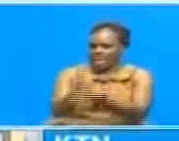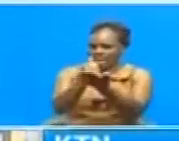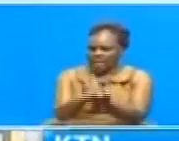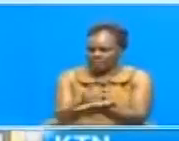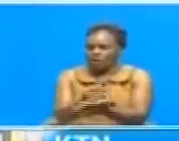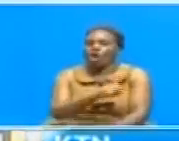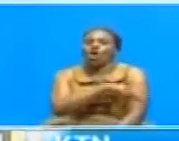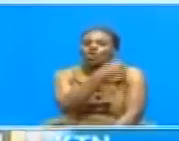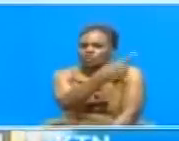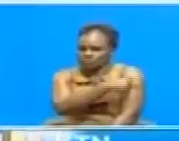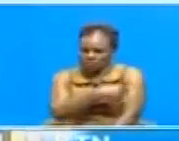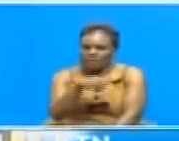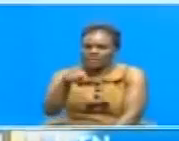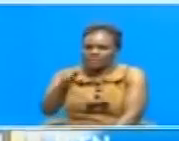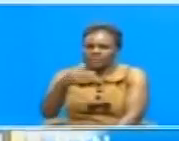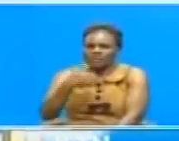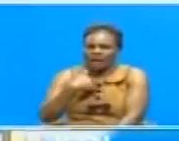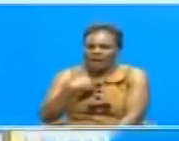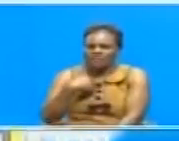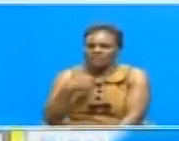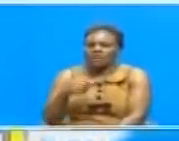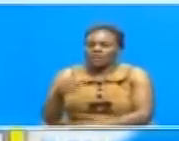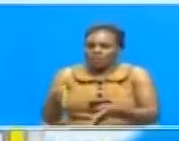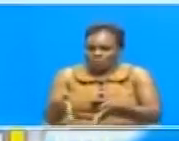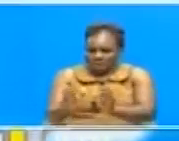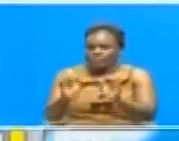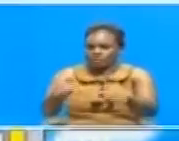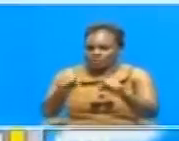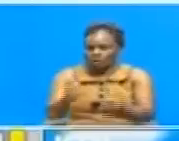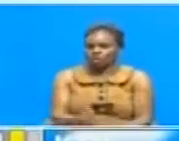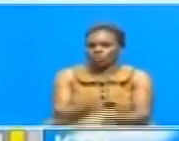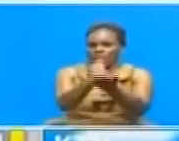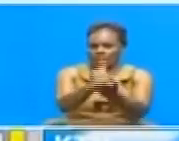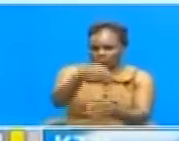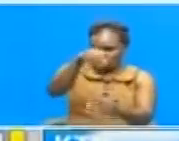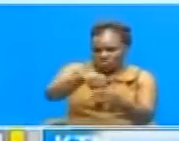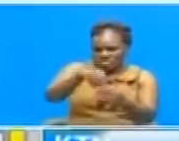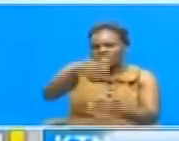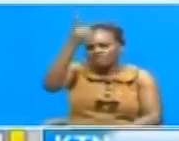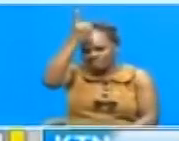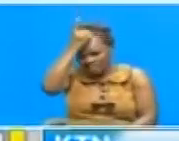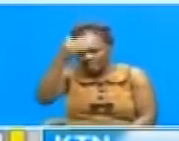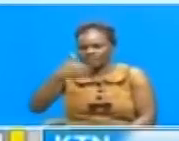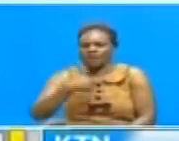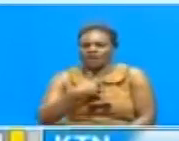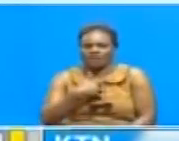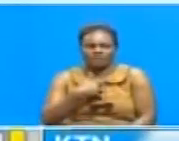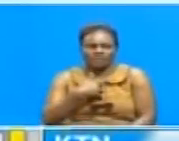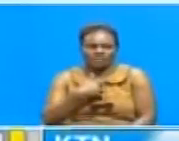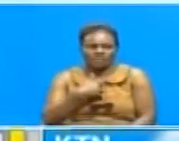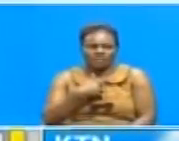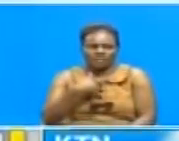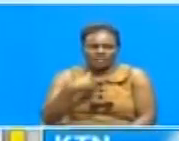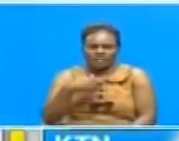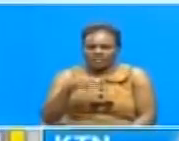in hospitals. They have systems where they can treat them even within the villages, just adding a little alcohol so they are able to